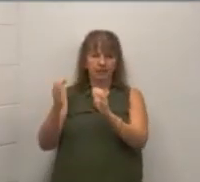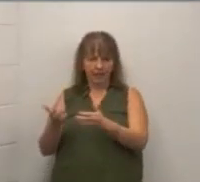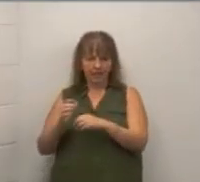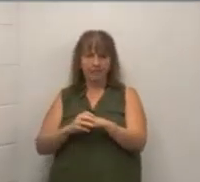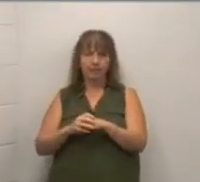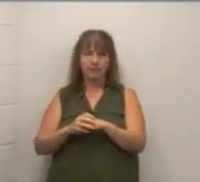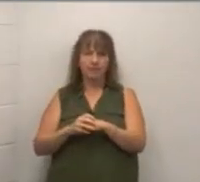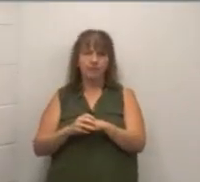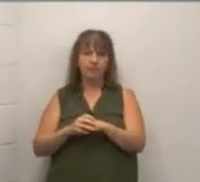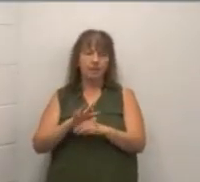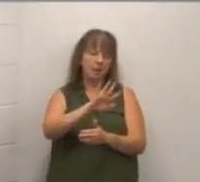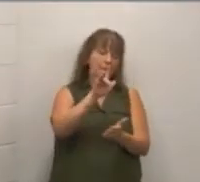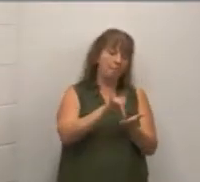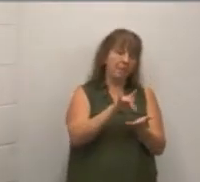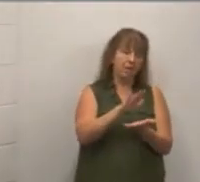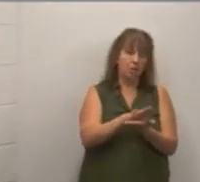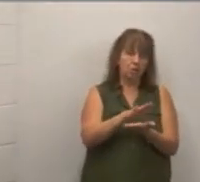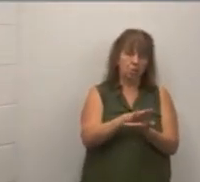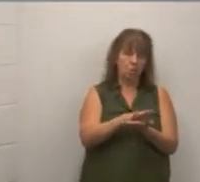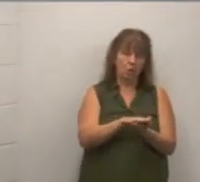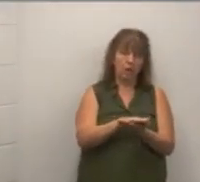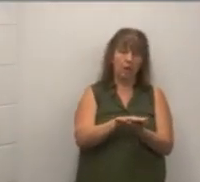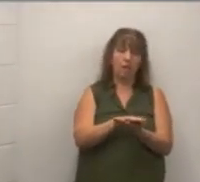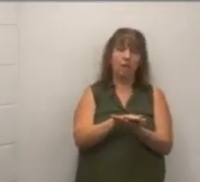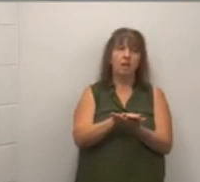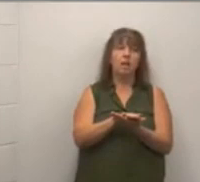At the middle school level, there will be